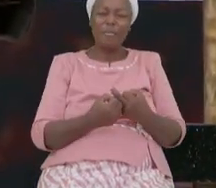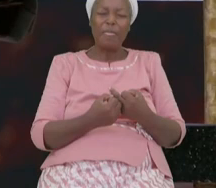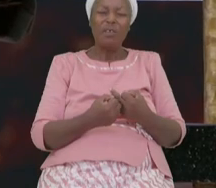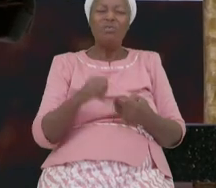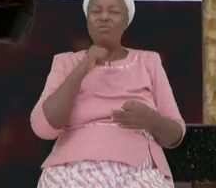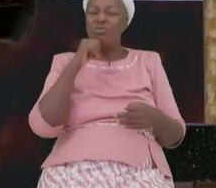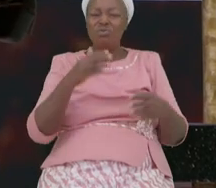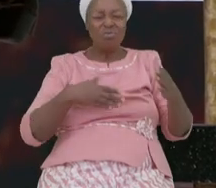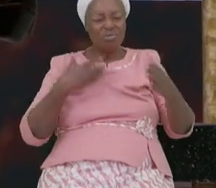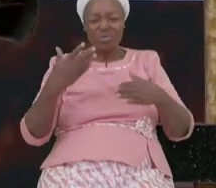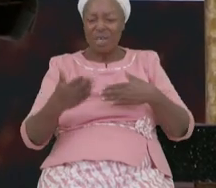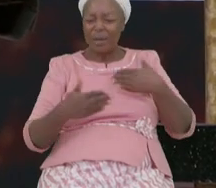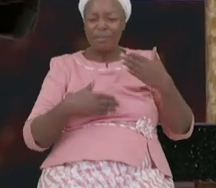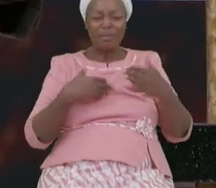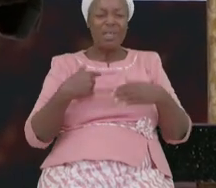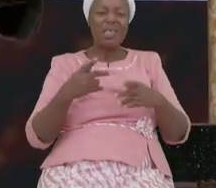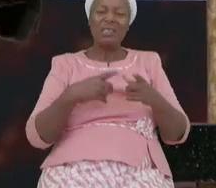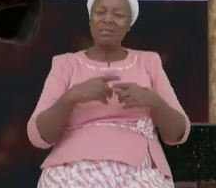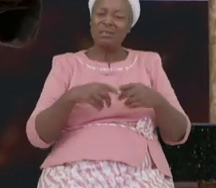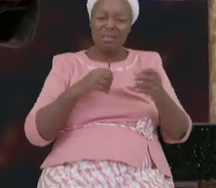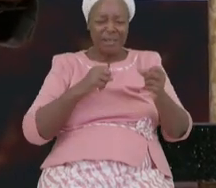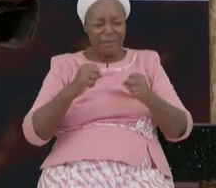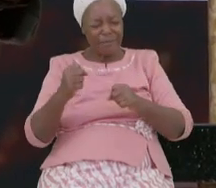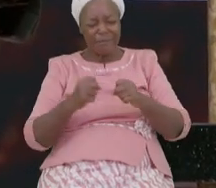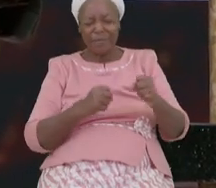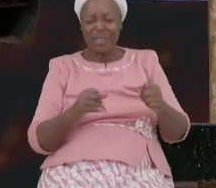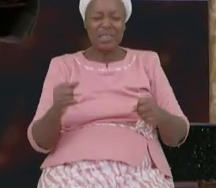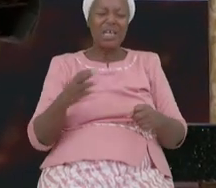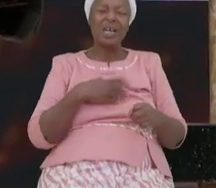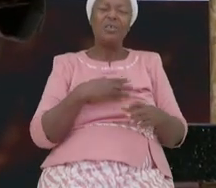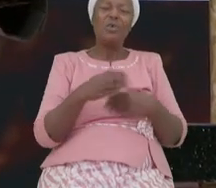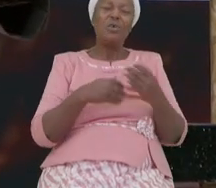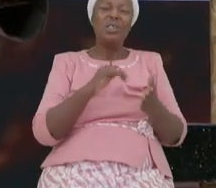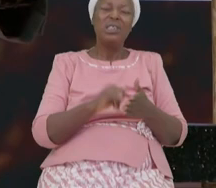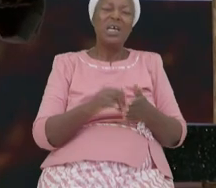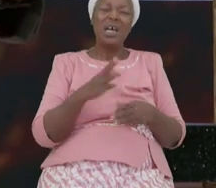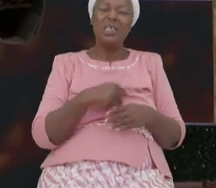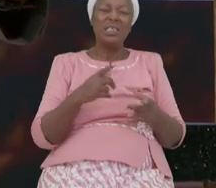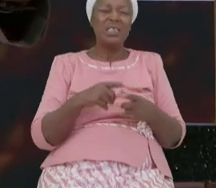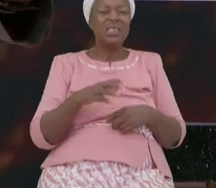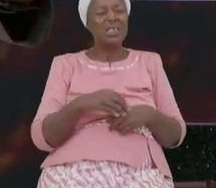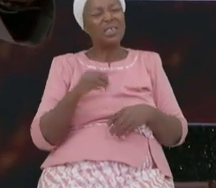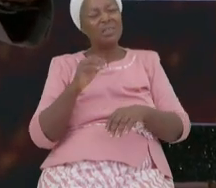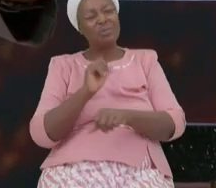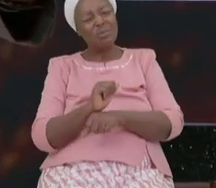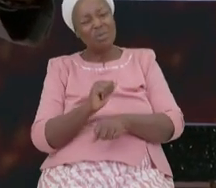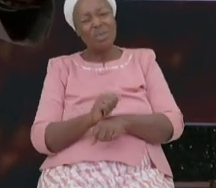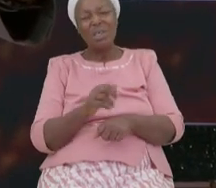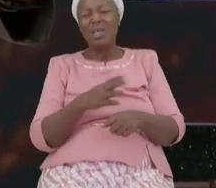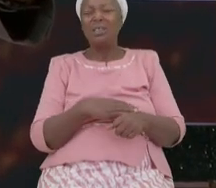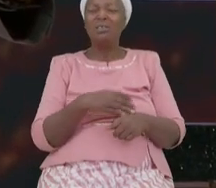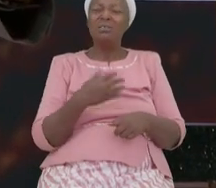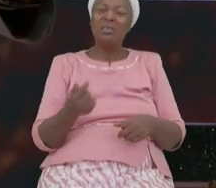unhappy and quarrelsome and all that, and they are at one another's necks, there